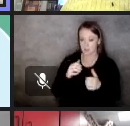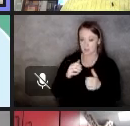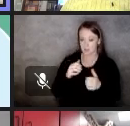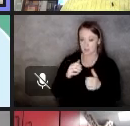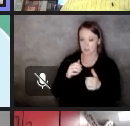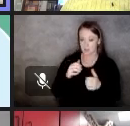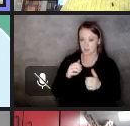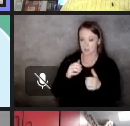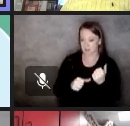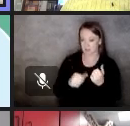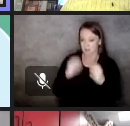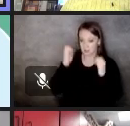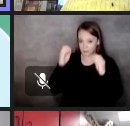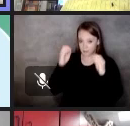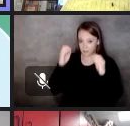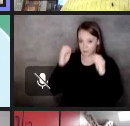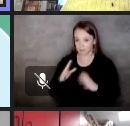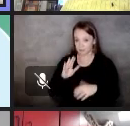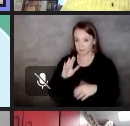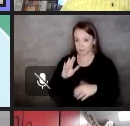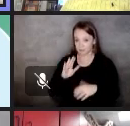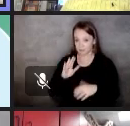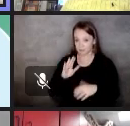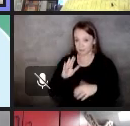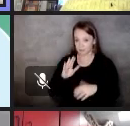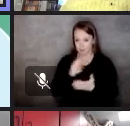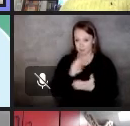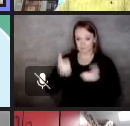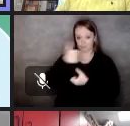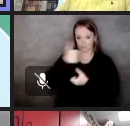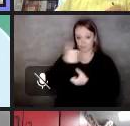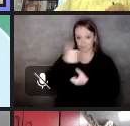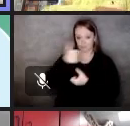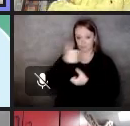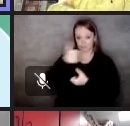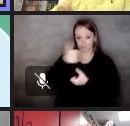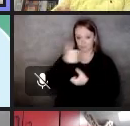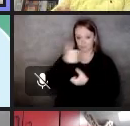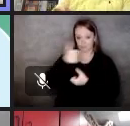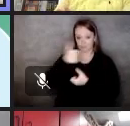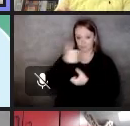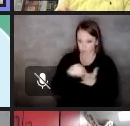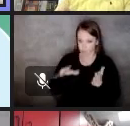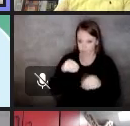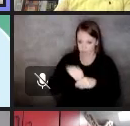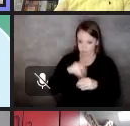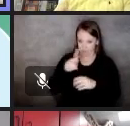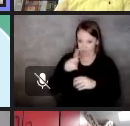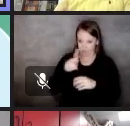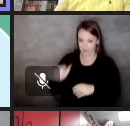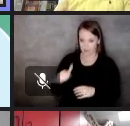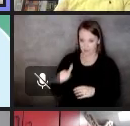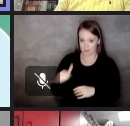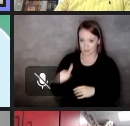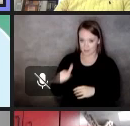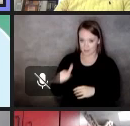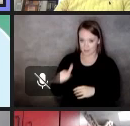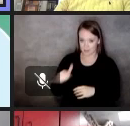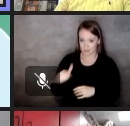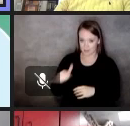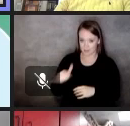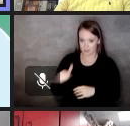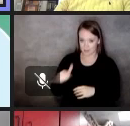supporting staff and students in the state of Kentucky. I will admit I'm a little embarrassed to say that for 18 years I have